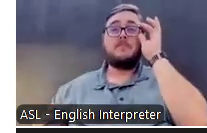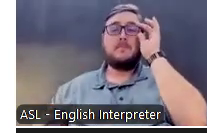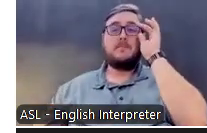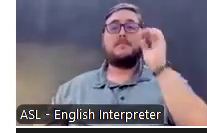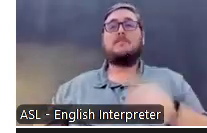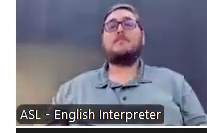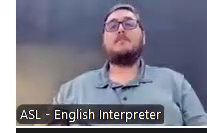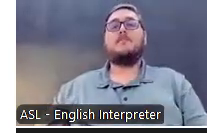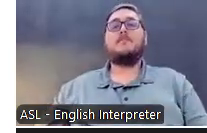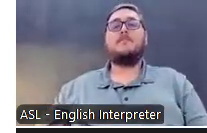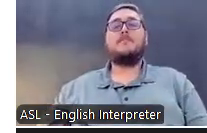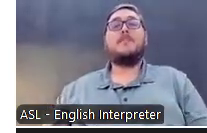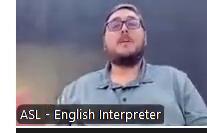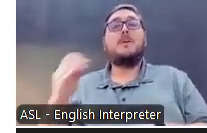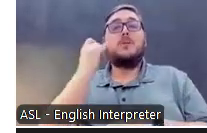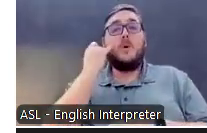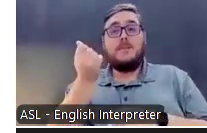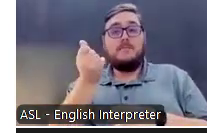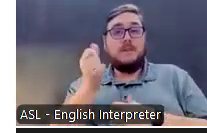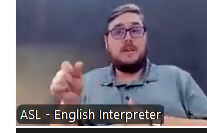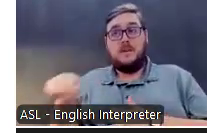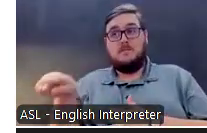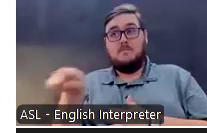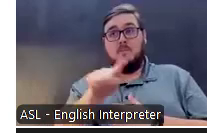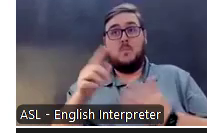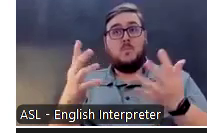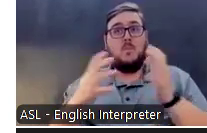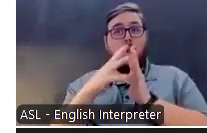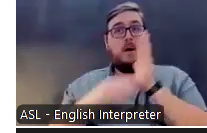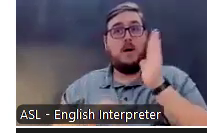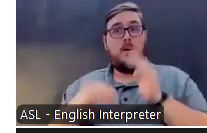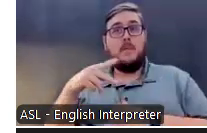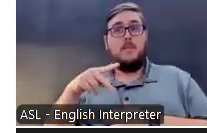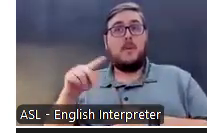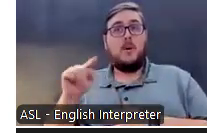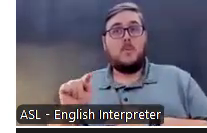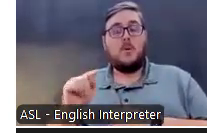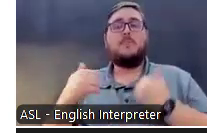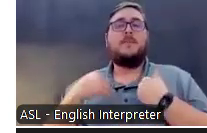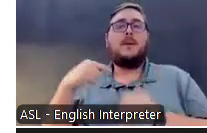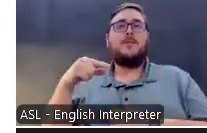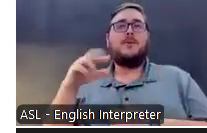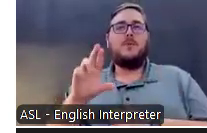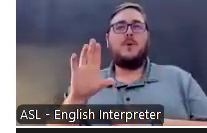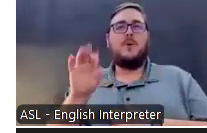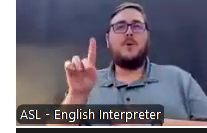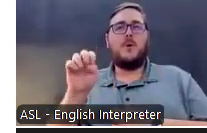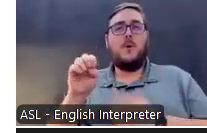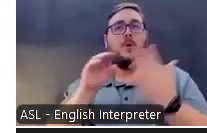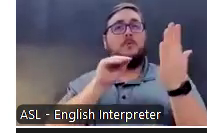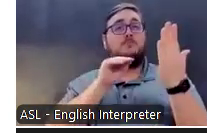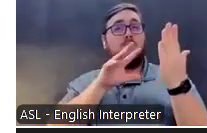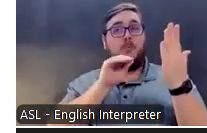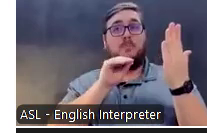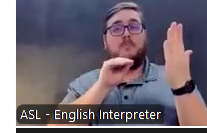So if any of you want a copy of this presentation, here's a QR code. We'll just take a moment to give you an opportunity to scan that if you